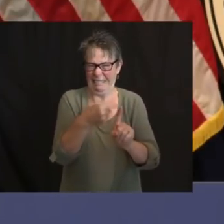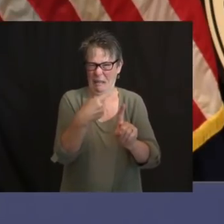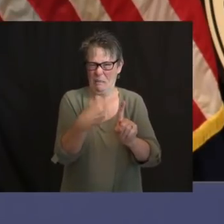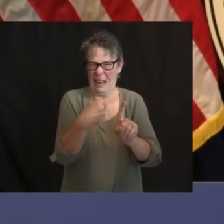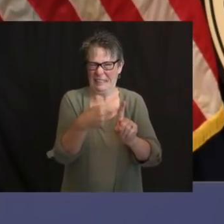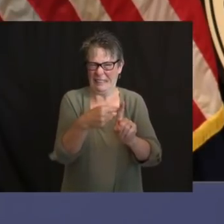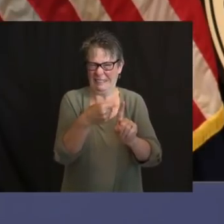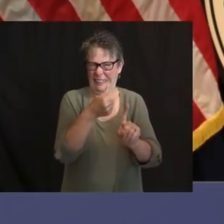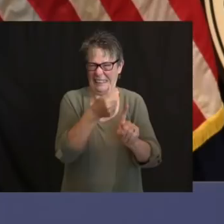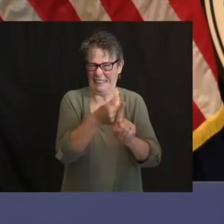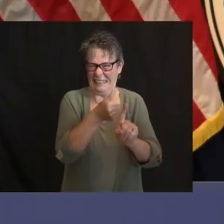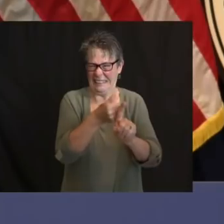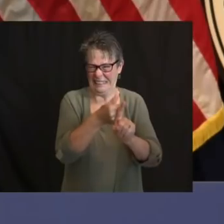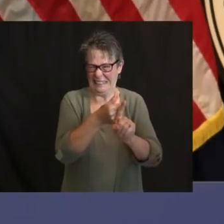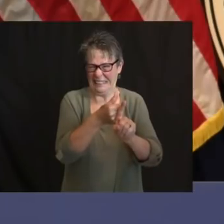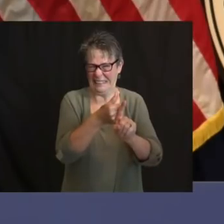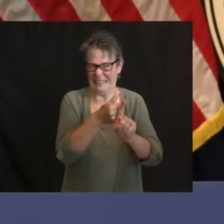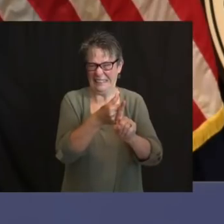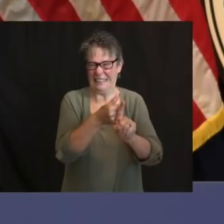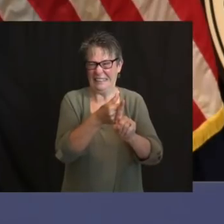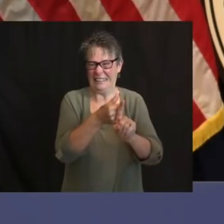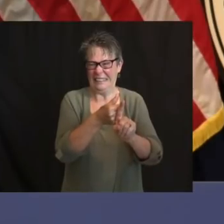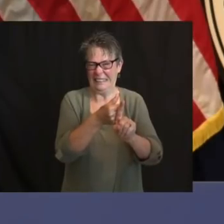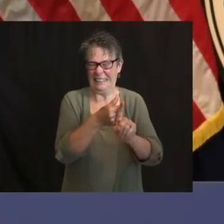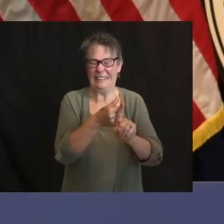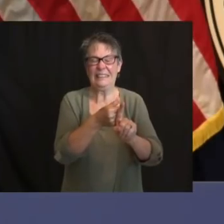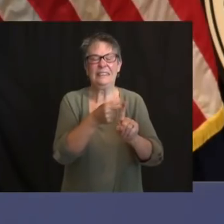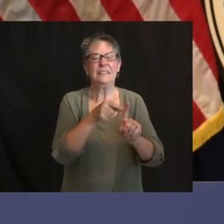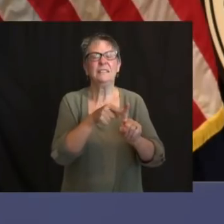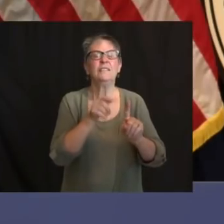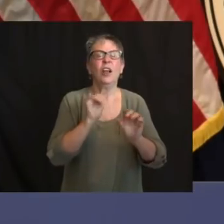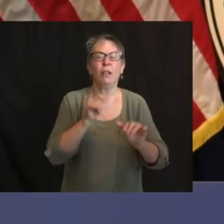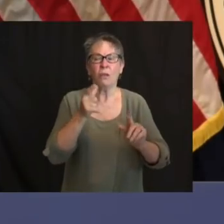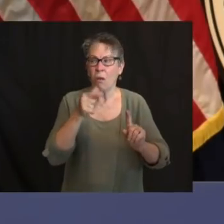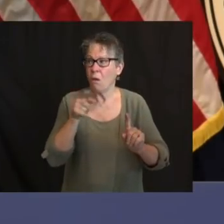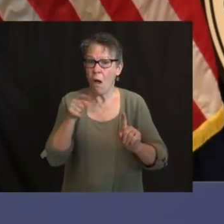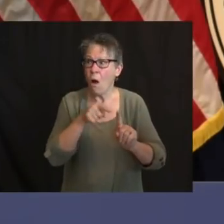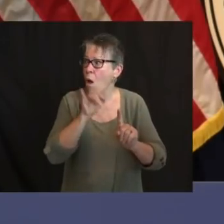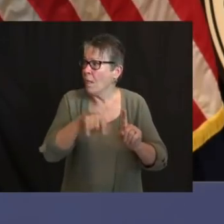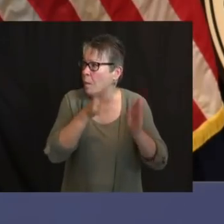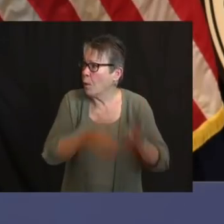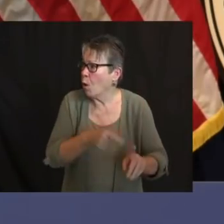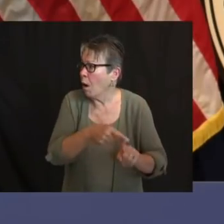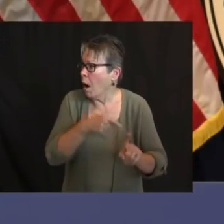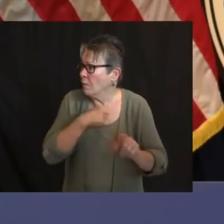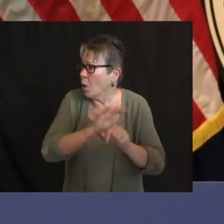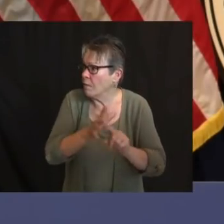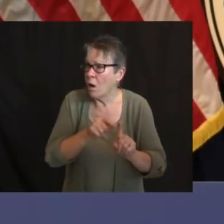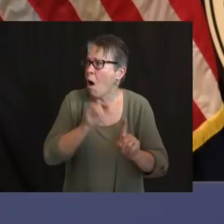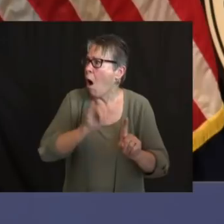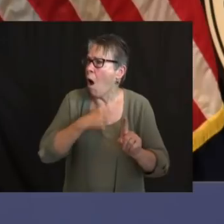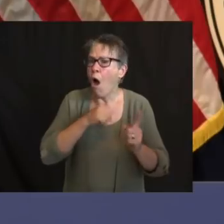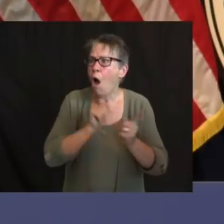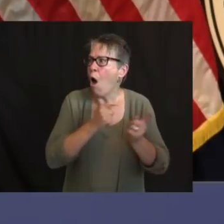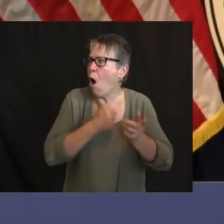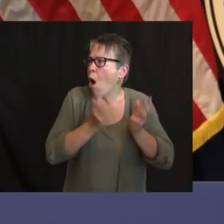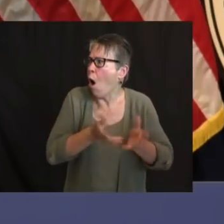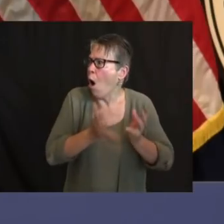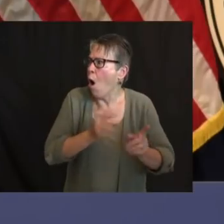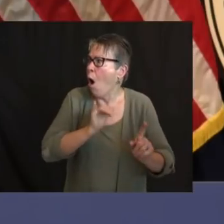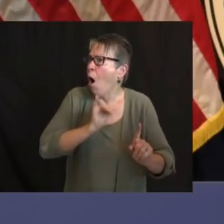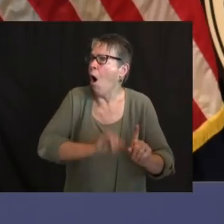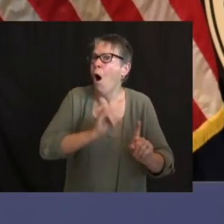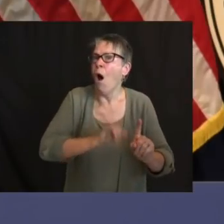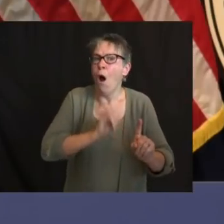taking. It's overwhelmingly to your benefit to take that call and to embrace that.